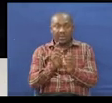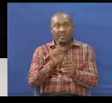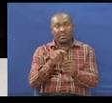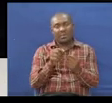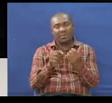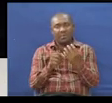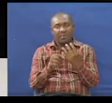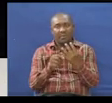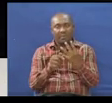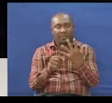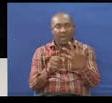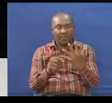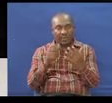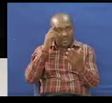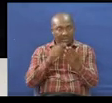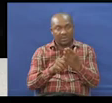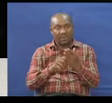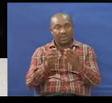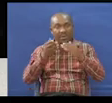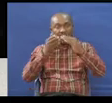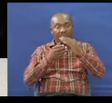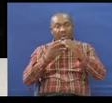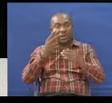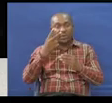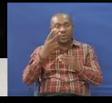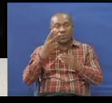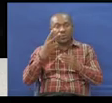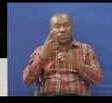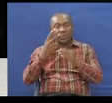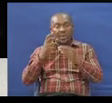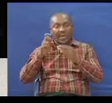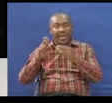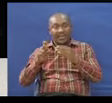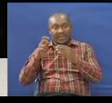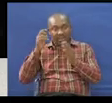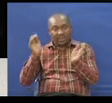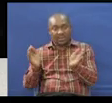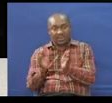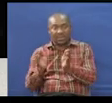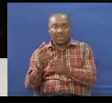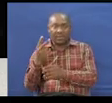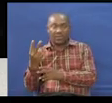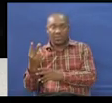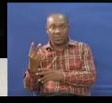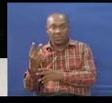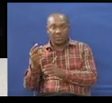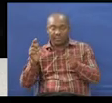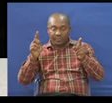here? It is the same as taking 4x divided by 2x. You will get 2